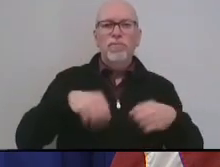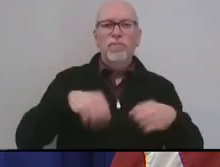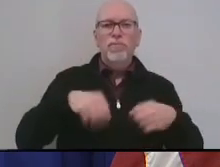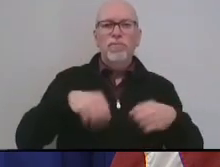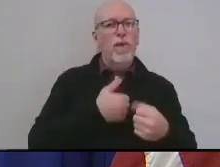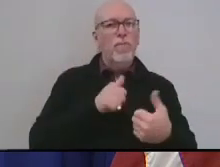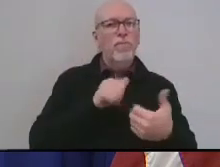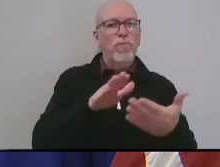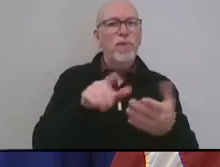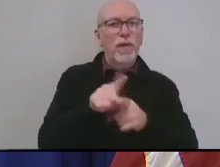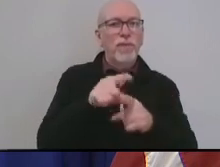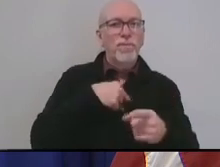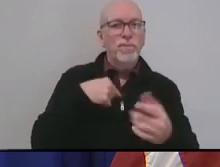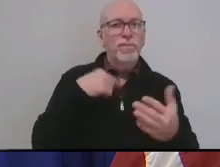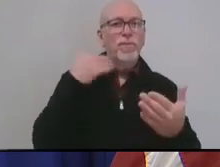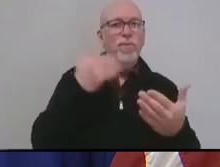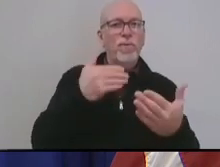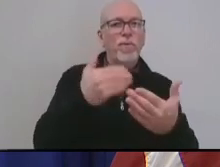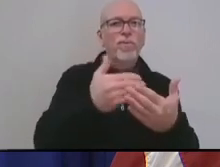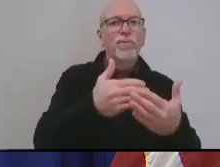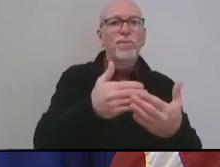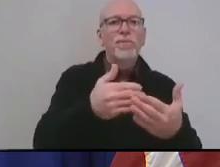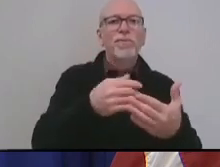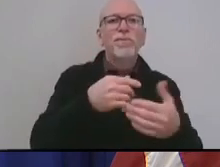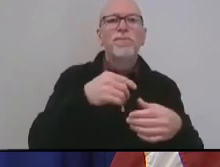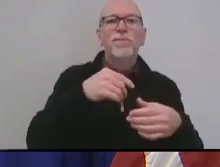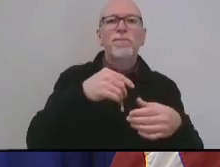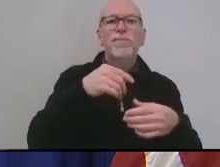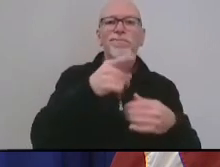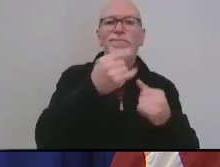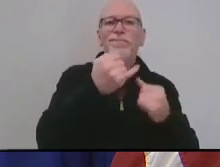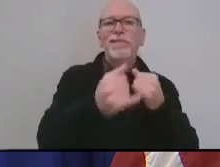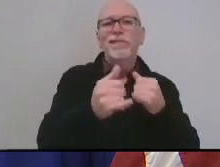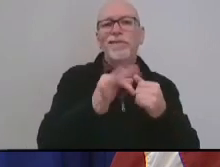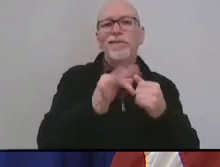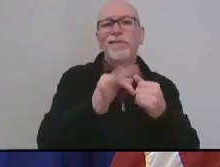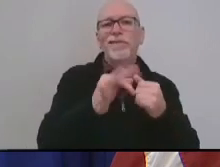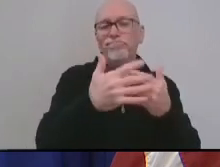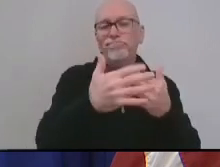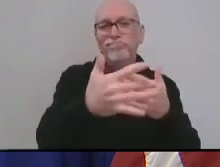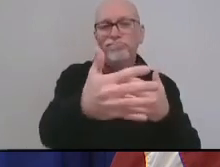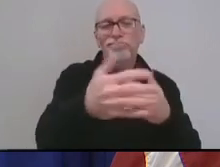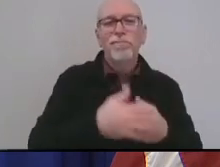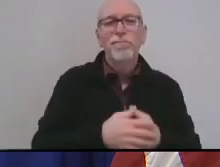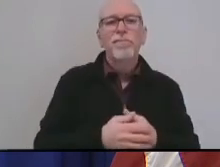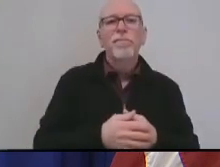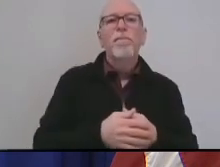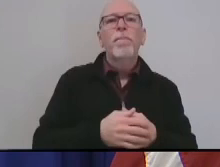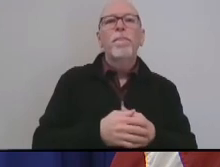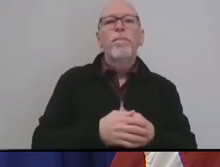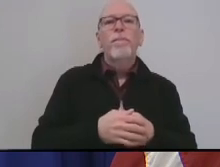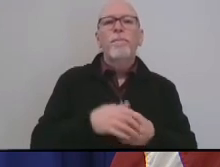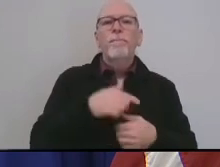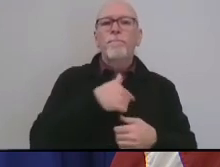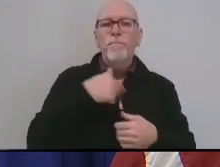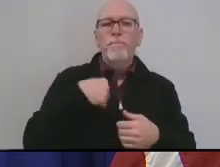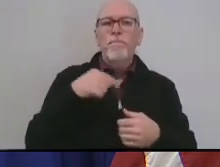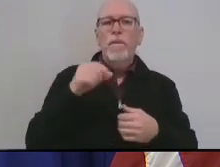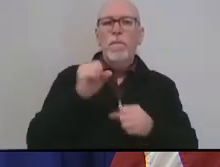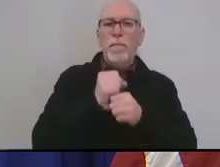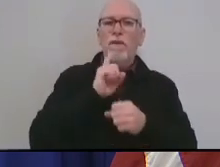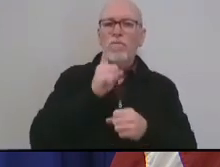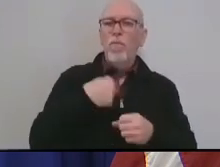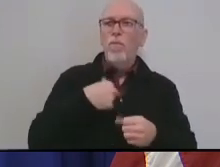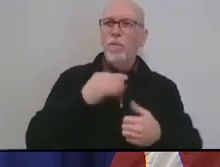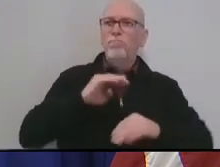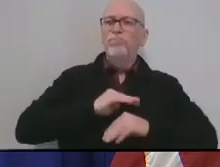to the end of this tunnel, that we dealt with the folks now who are most at